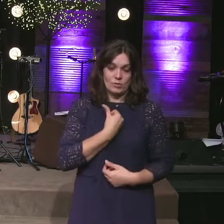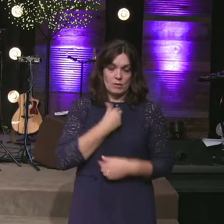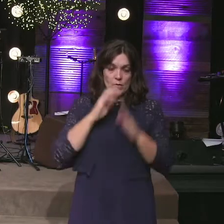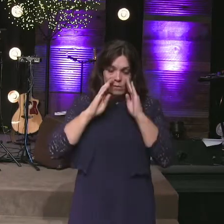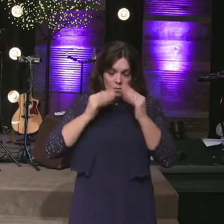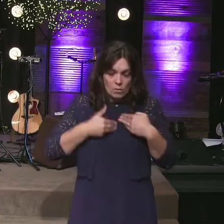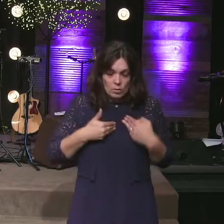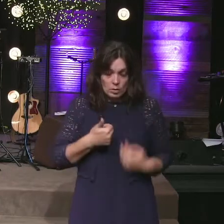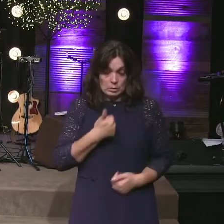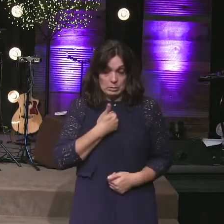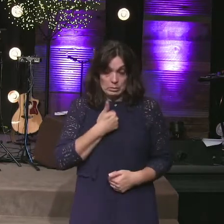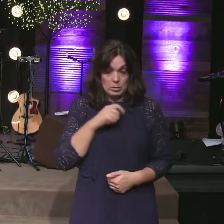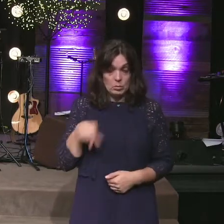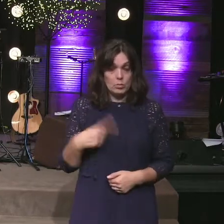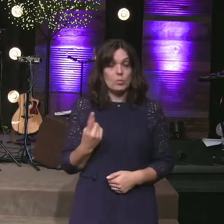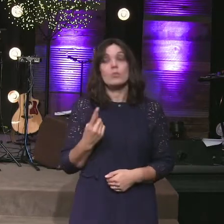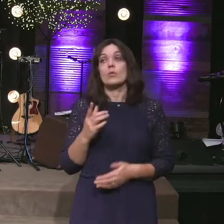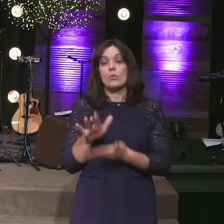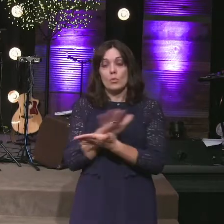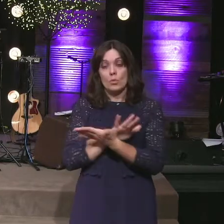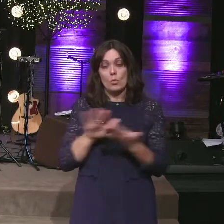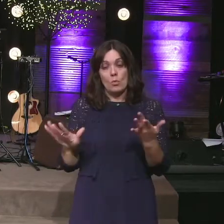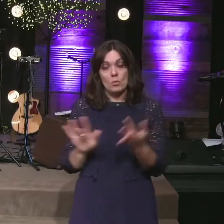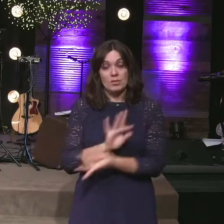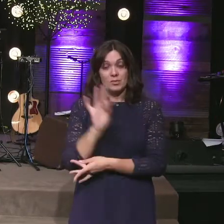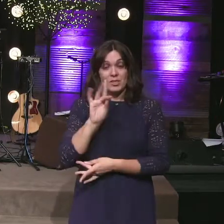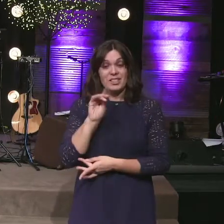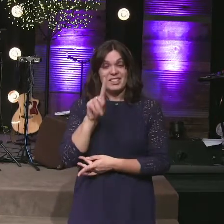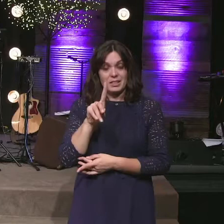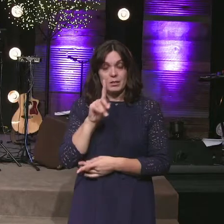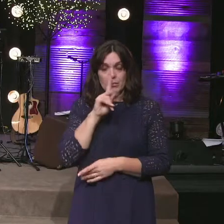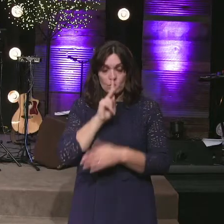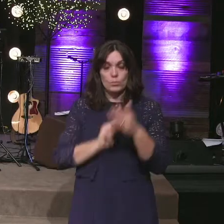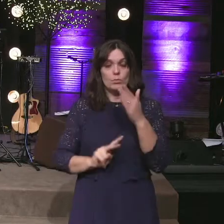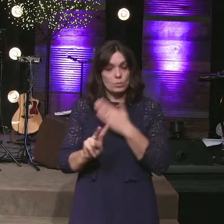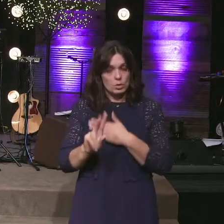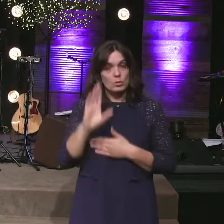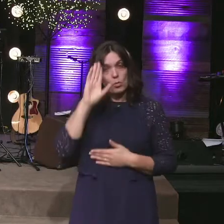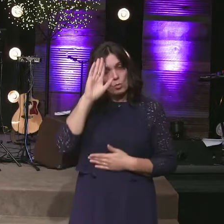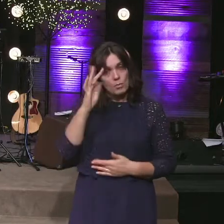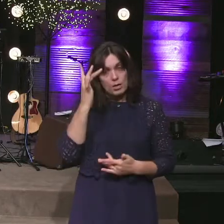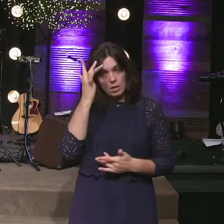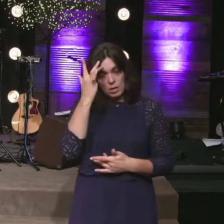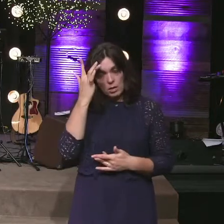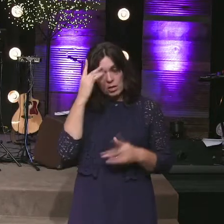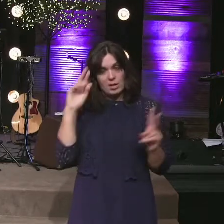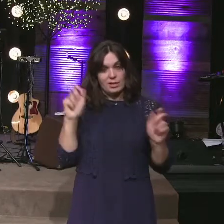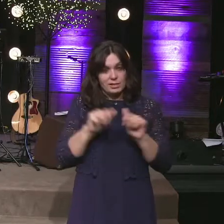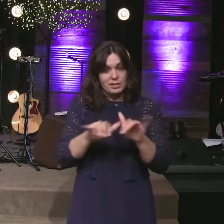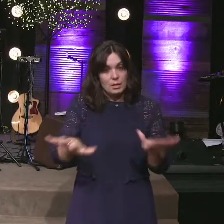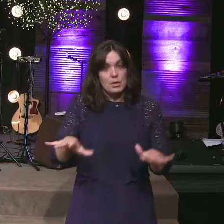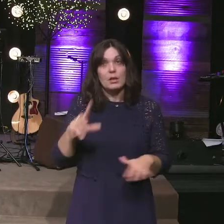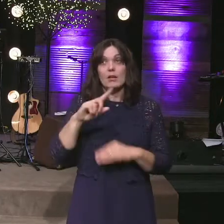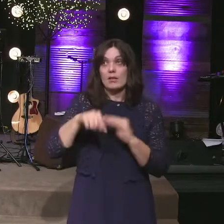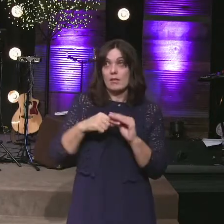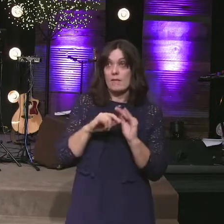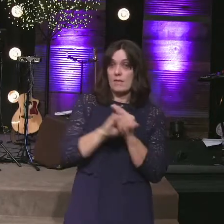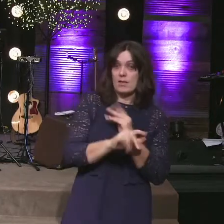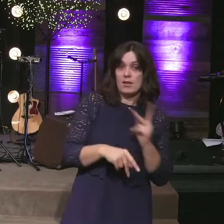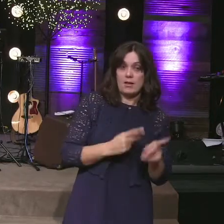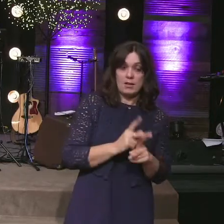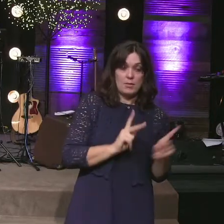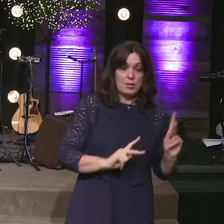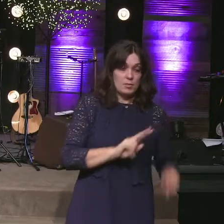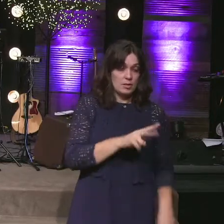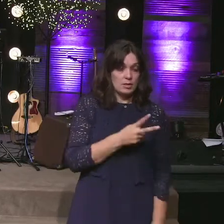The Holy Spirit predicted that in the last days there would be an epidemic of narcissism. In 2 Timothy 3:2,